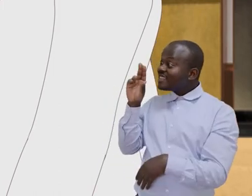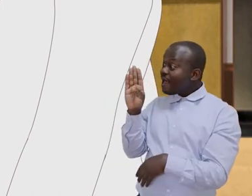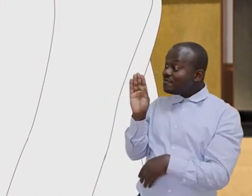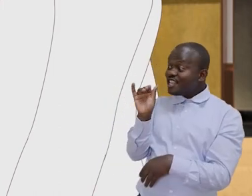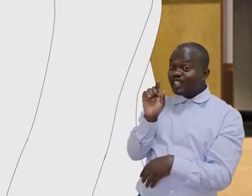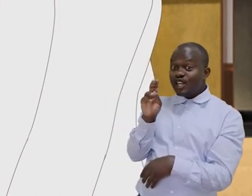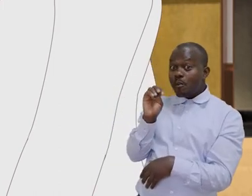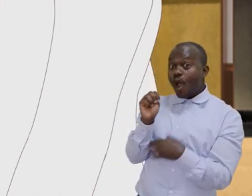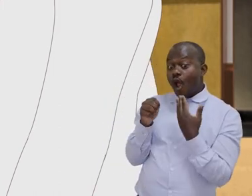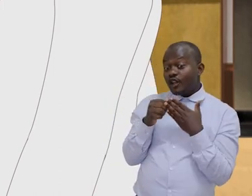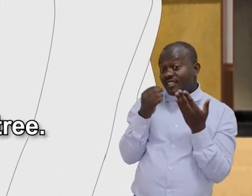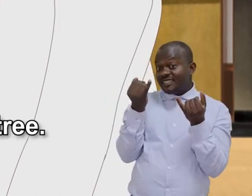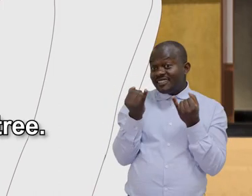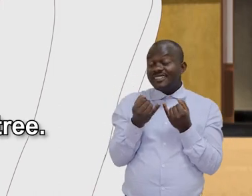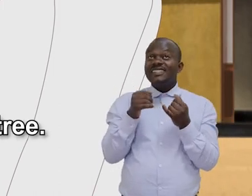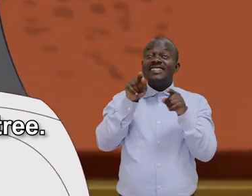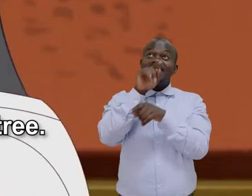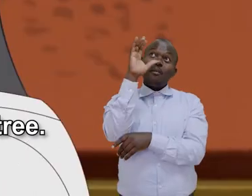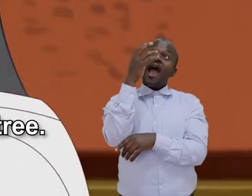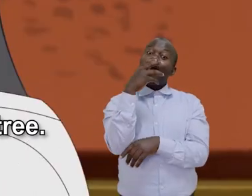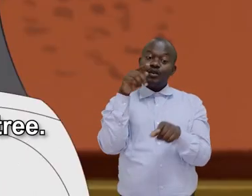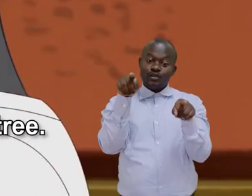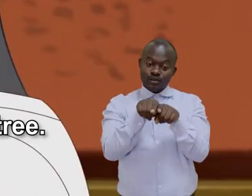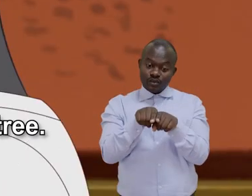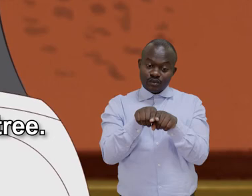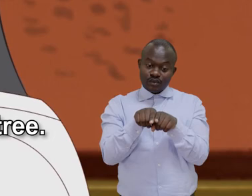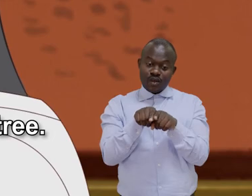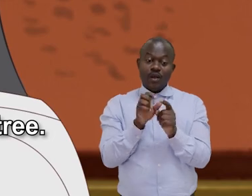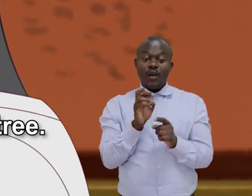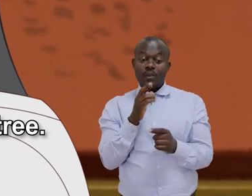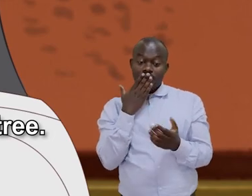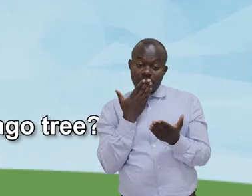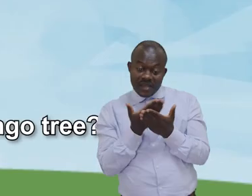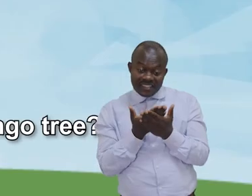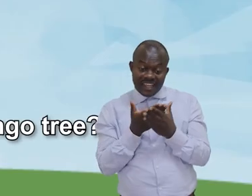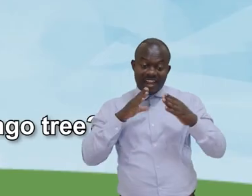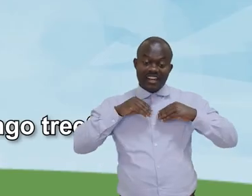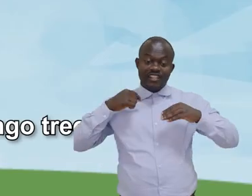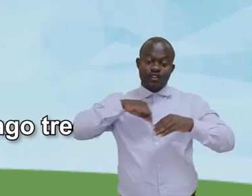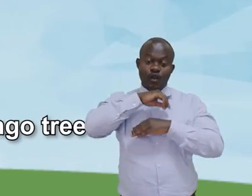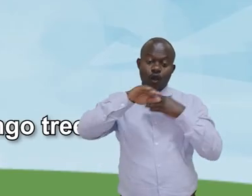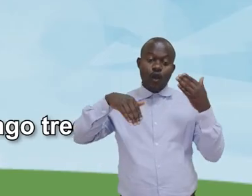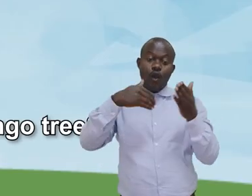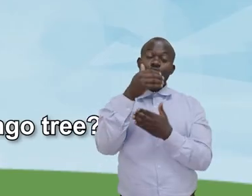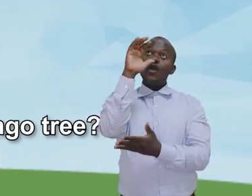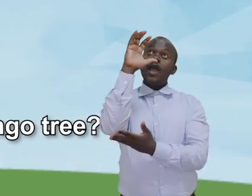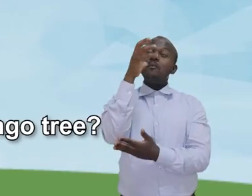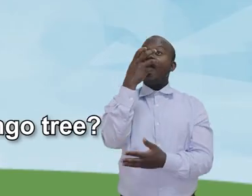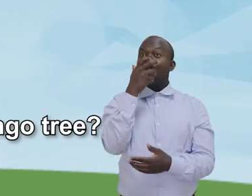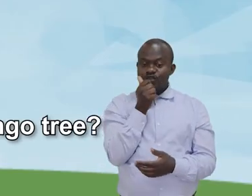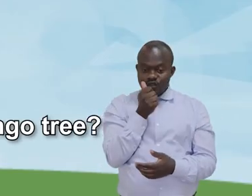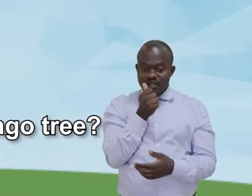this mango too! Or better, let us all draw a mango tree. Who can tell